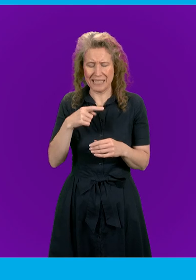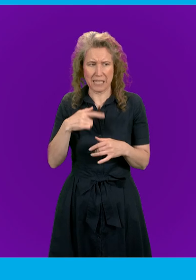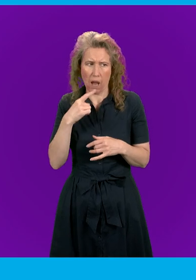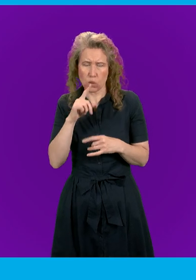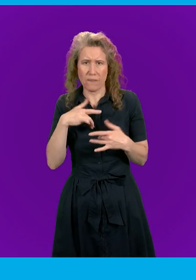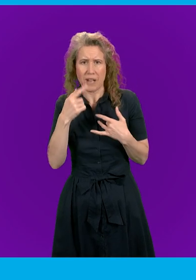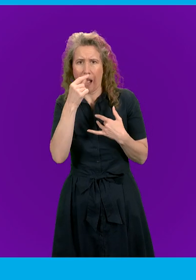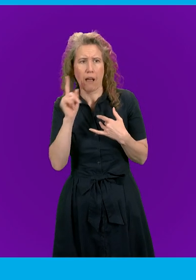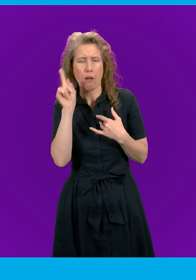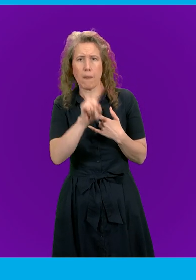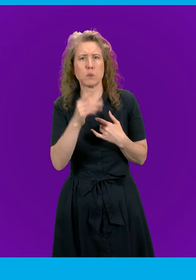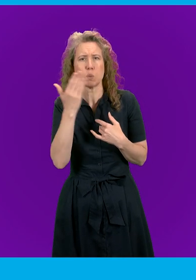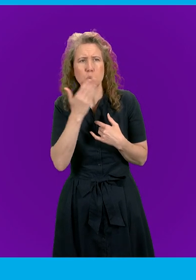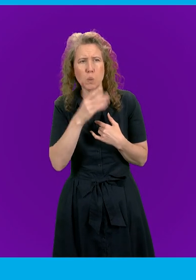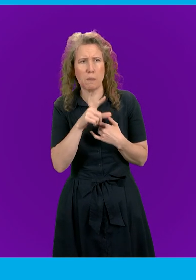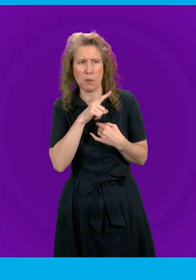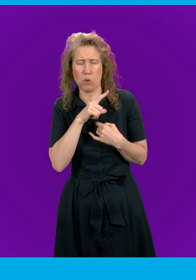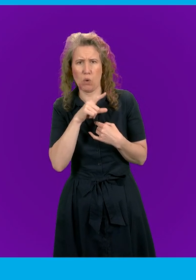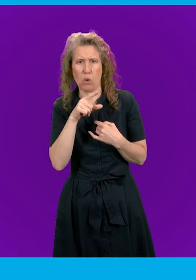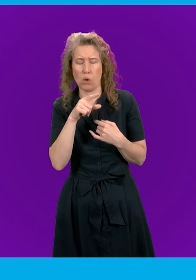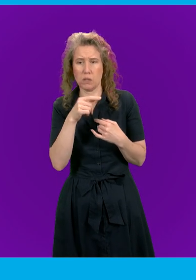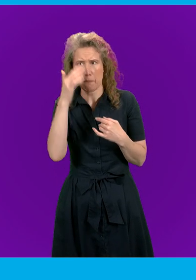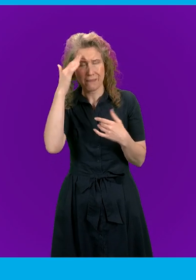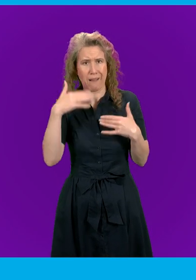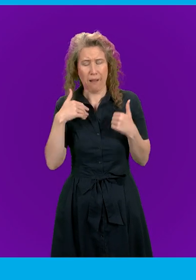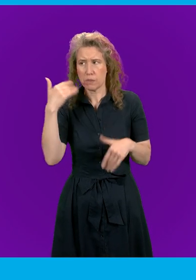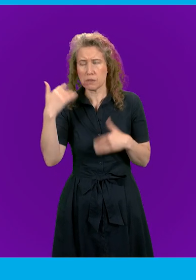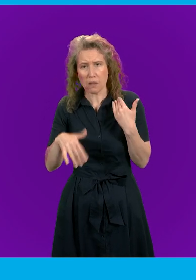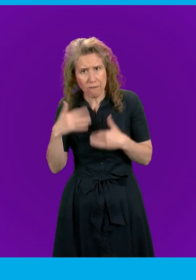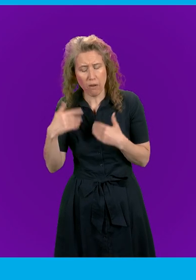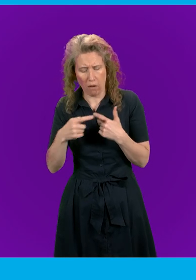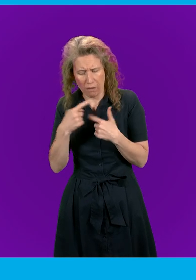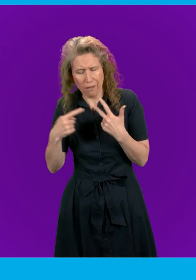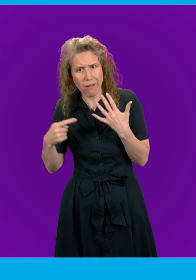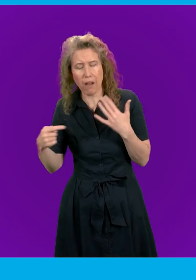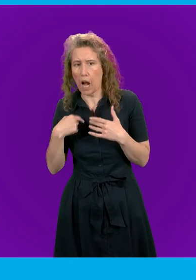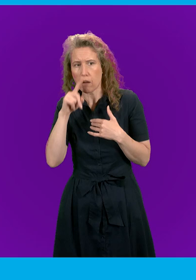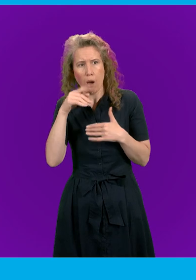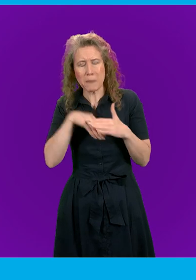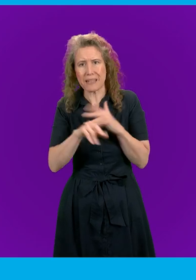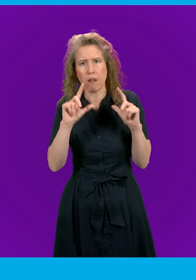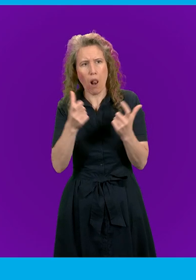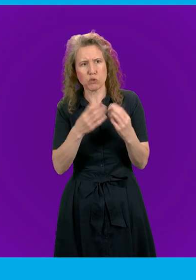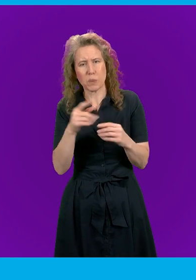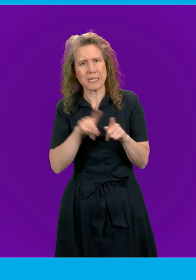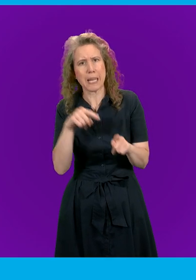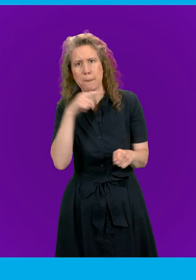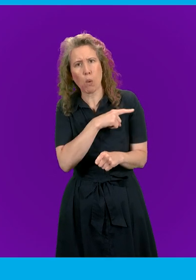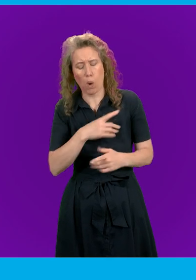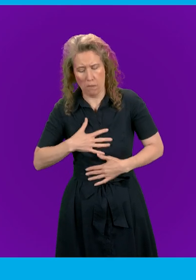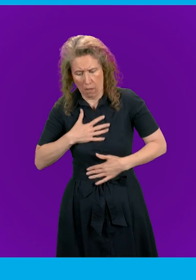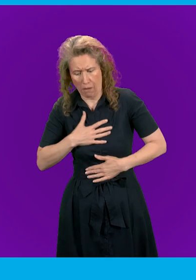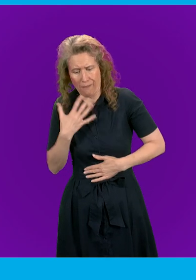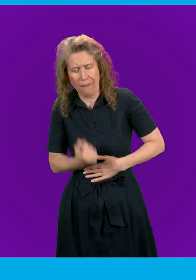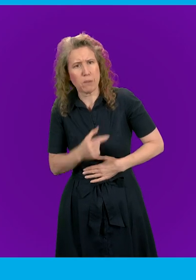to school because she's her mental health is suffering as a result. And then just being in that same classroom as that boy is really, really